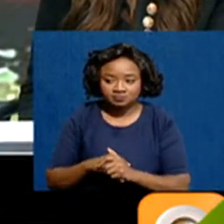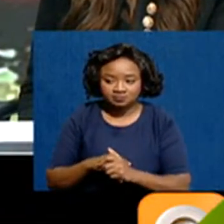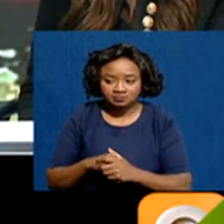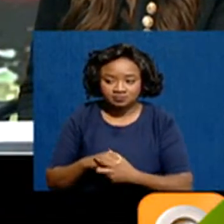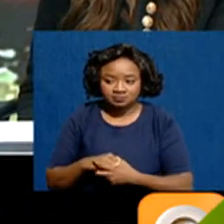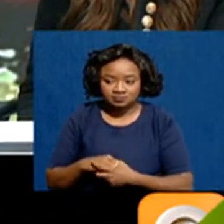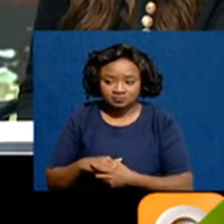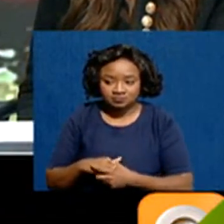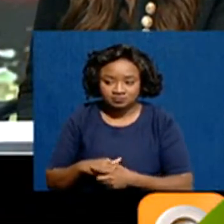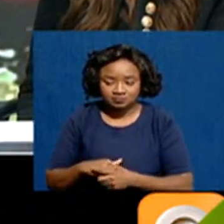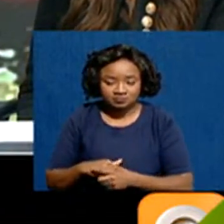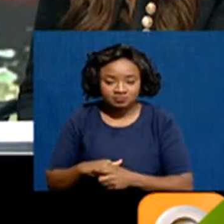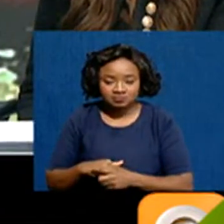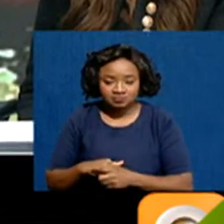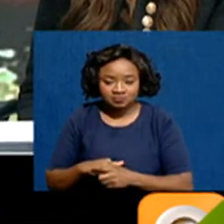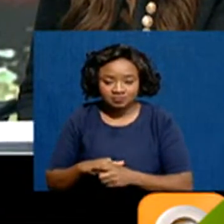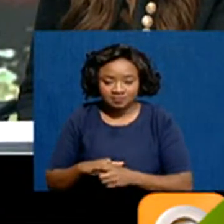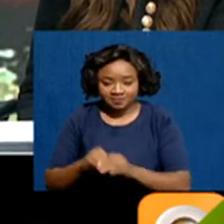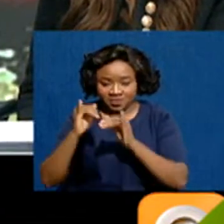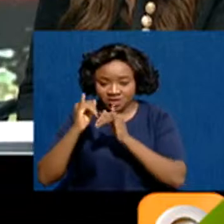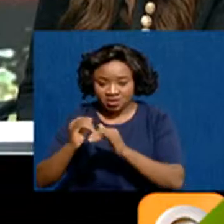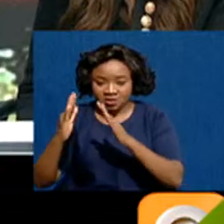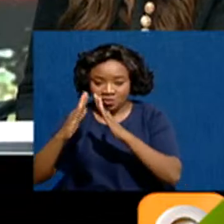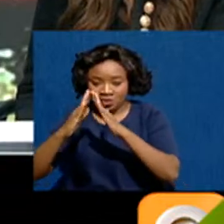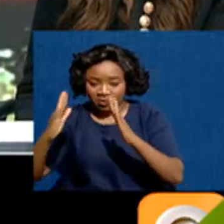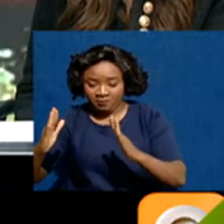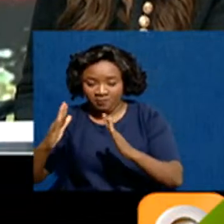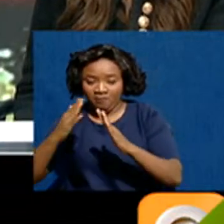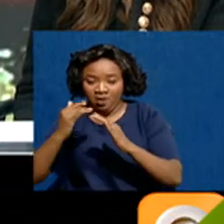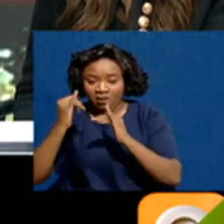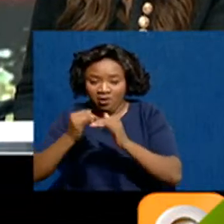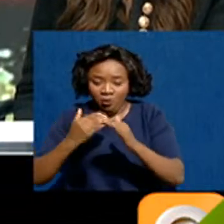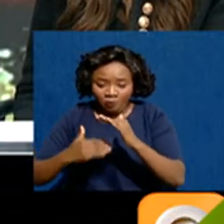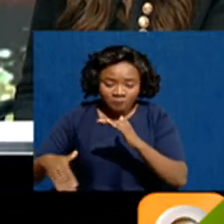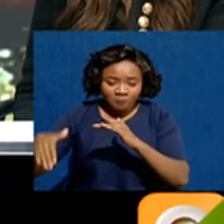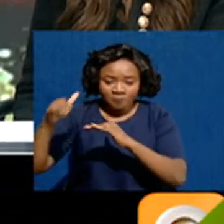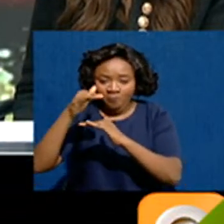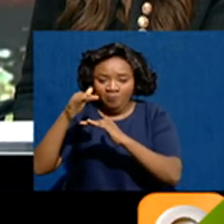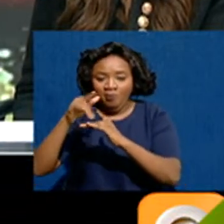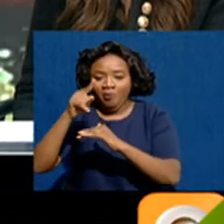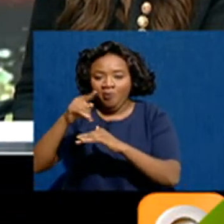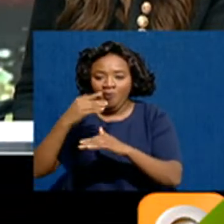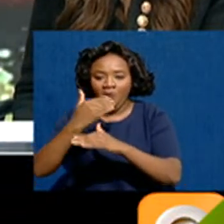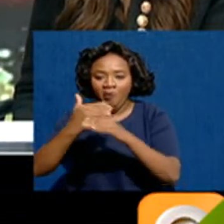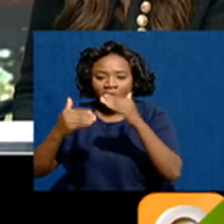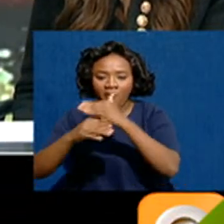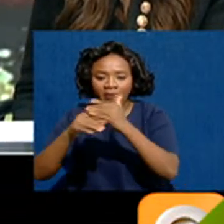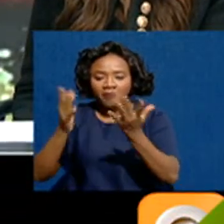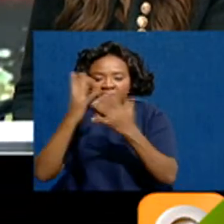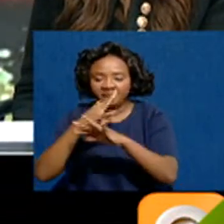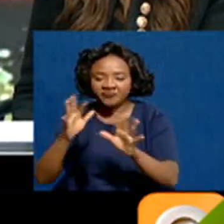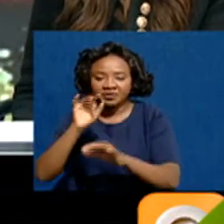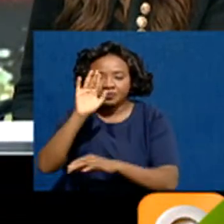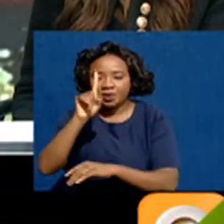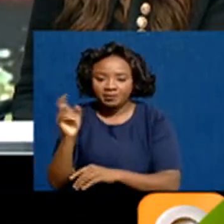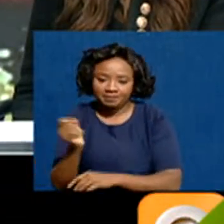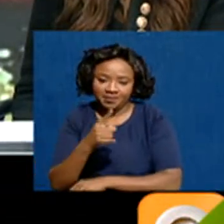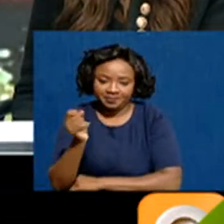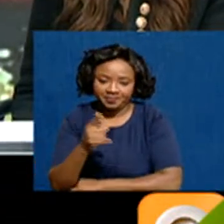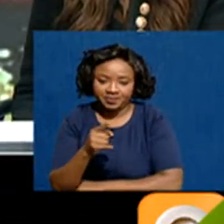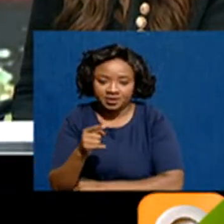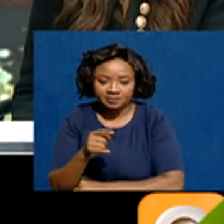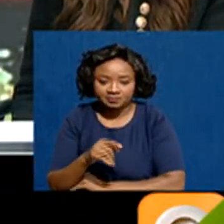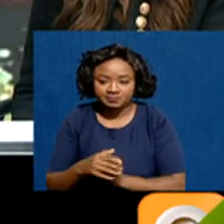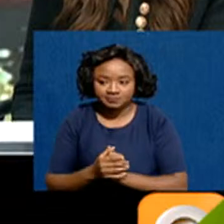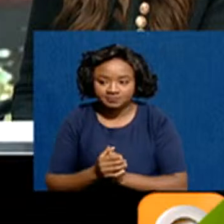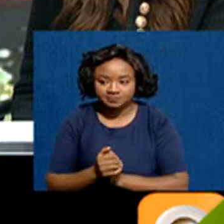on top of that terminal, the new floor that we are constructing, the roof will be complete in 1 month. Surely, in 6